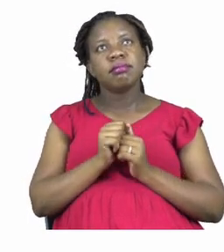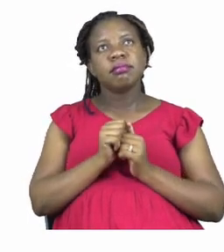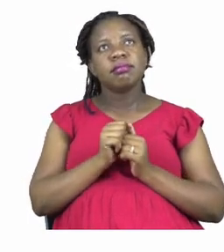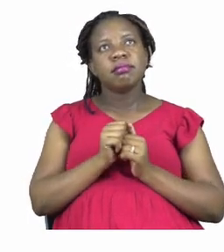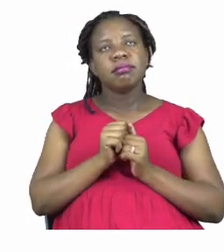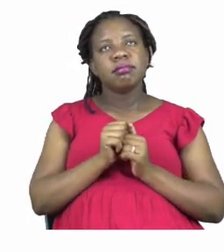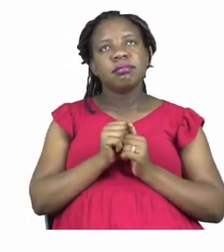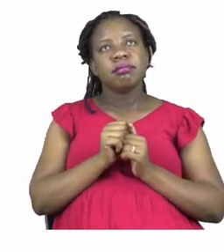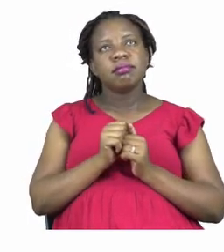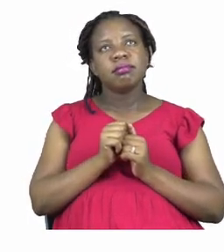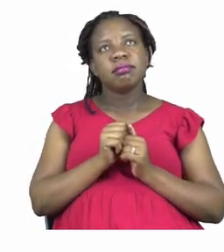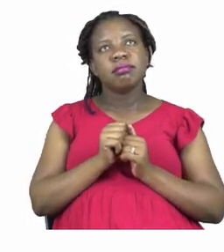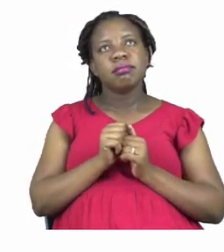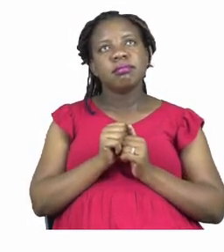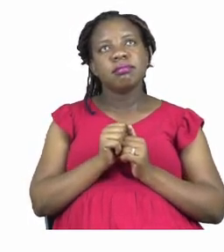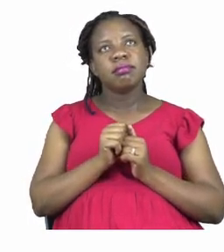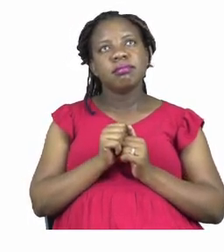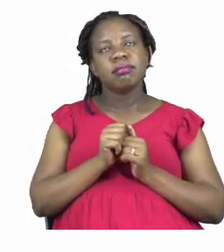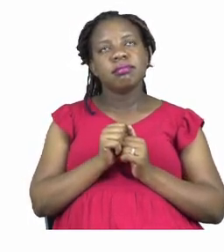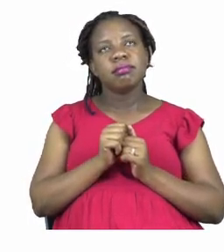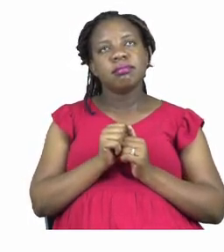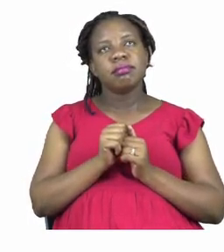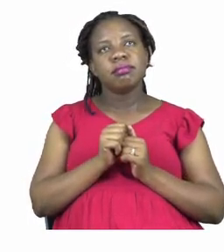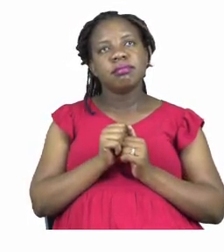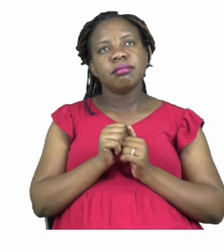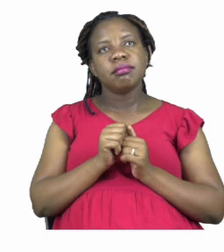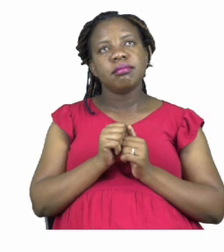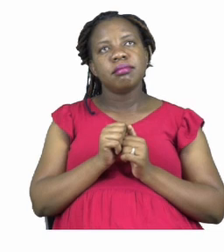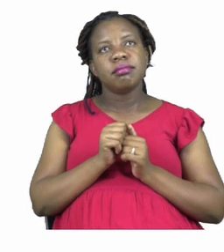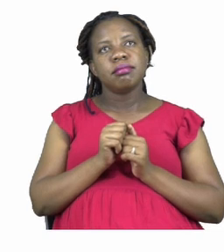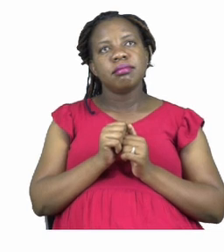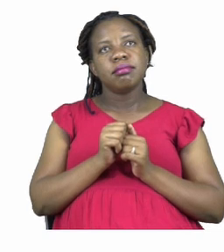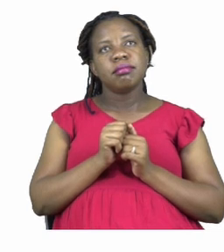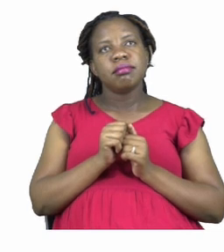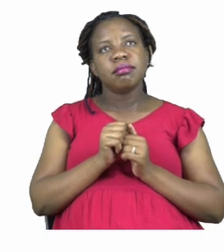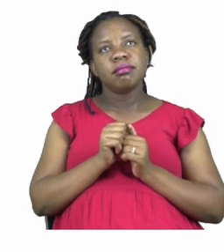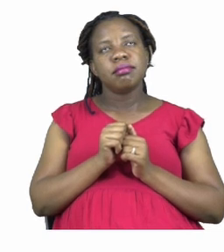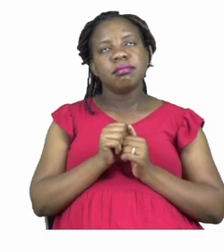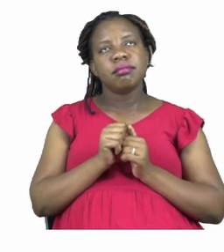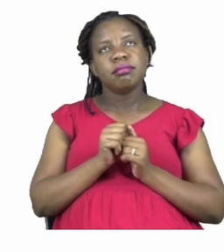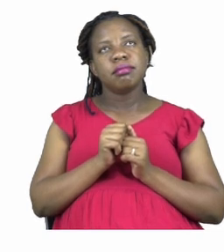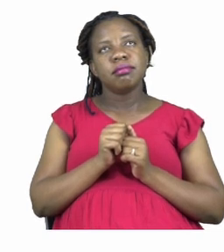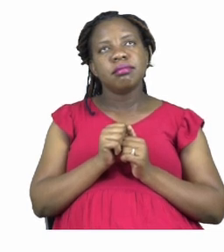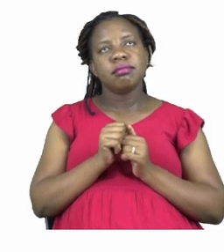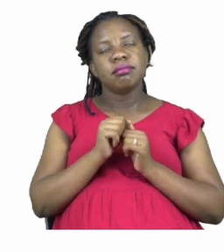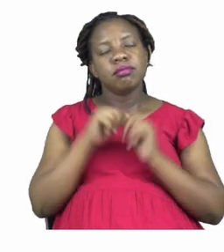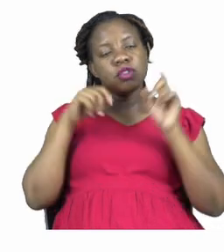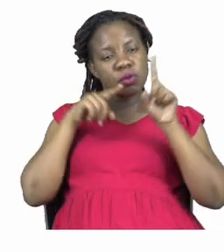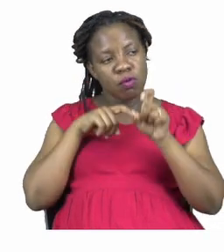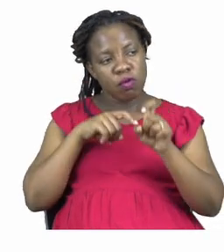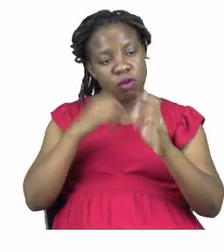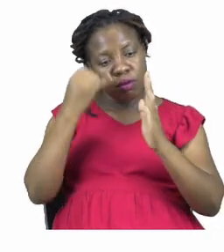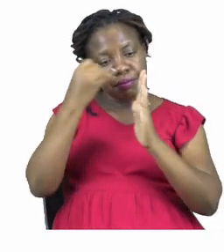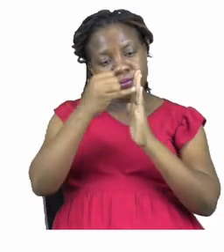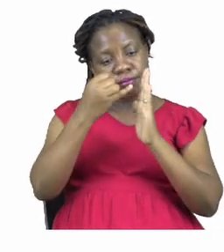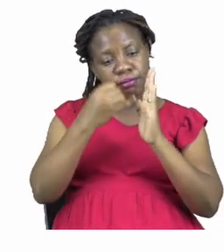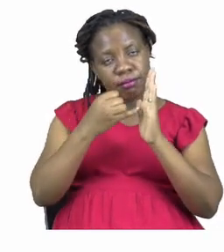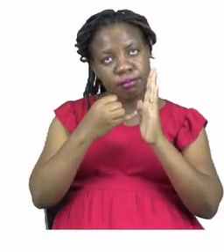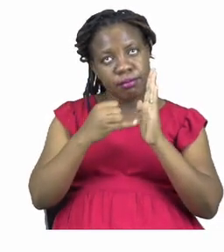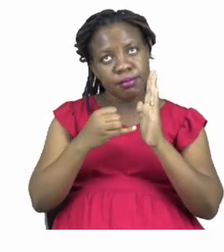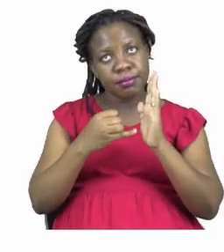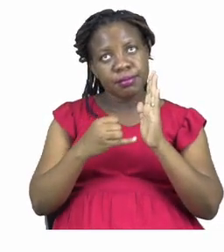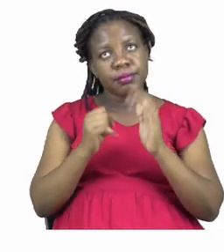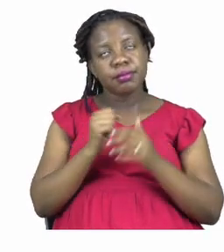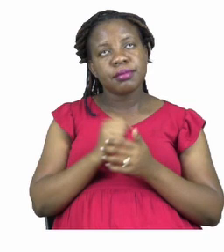1. That's the first one. You also need to follow the instructions for the rest. We're going to do the one